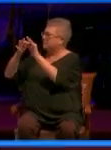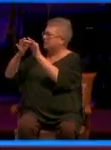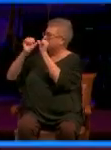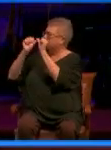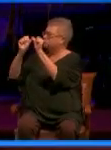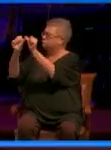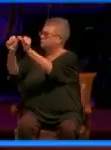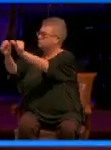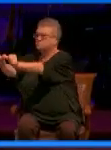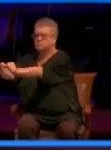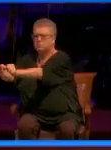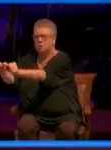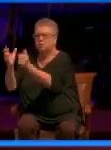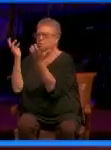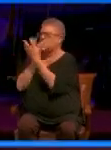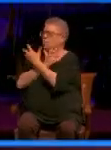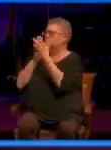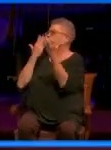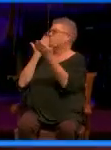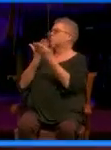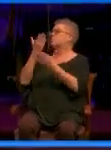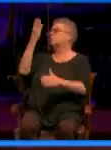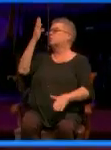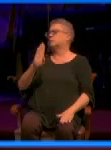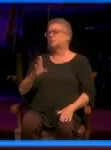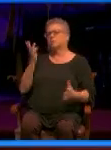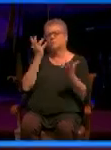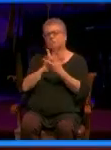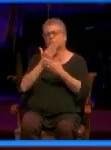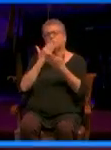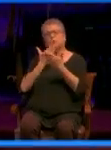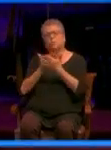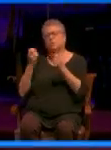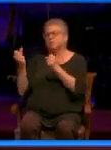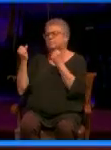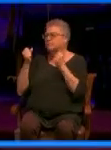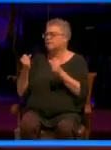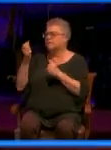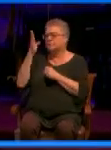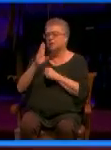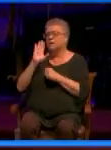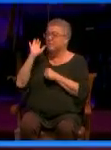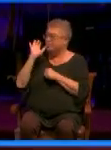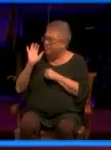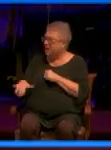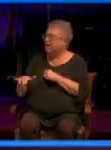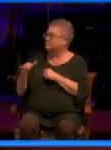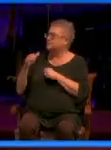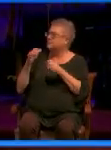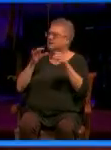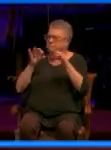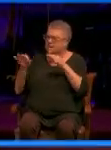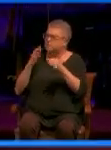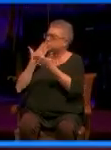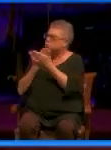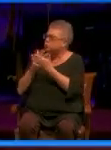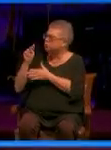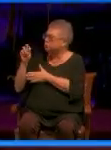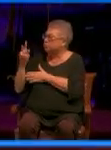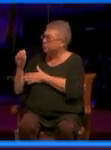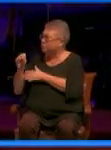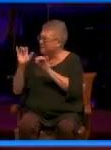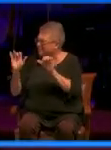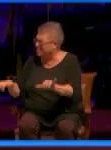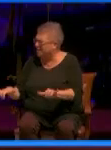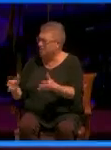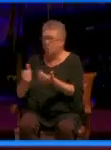Oh, what a good God. What a powerful, that's the gospel. That's the good news. Whatever